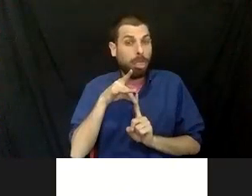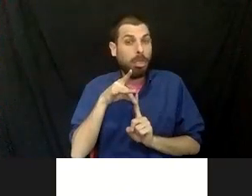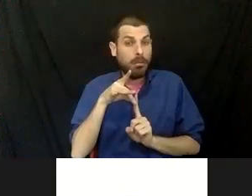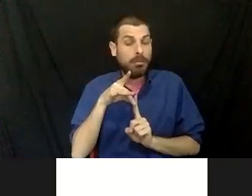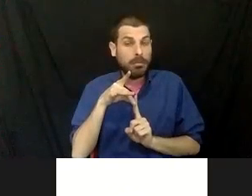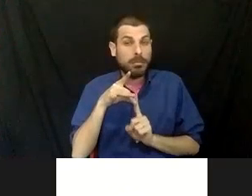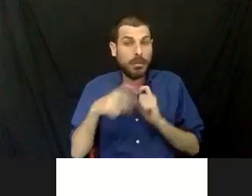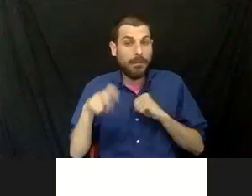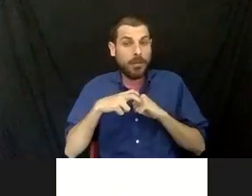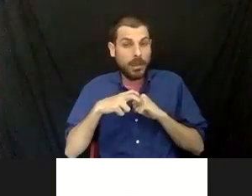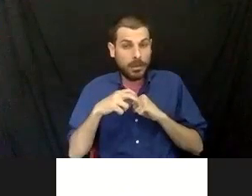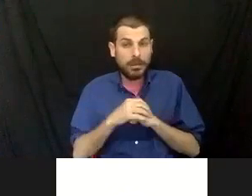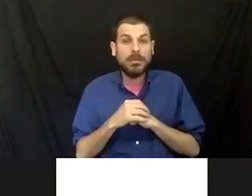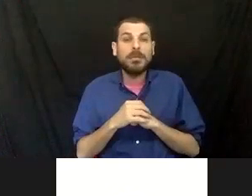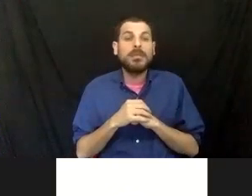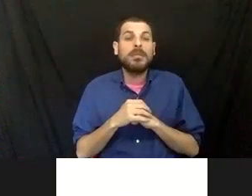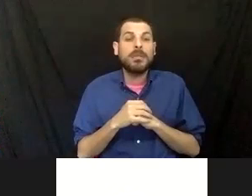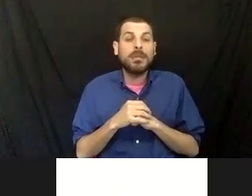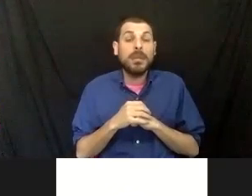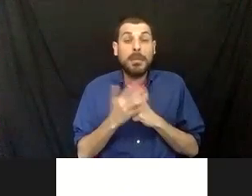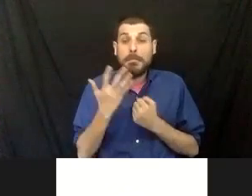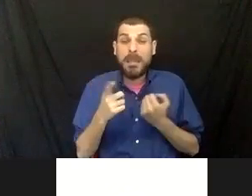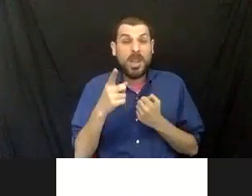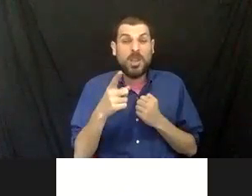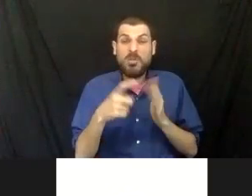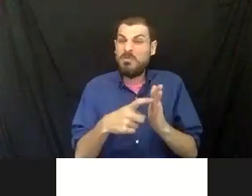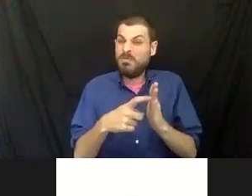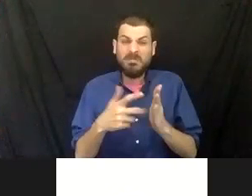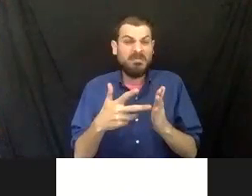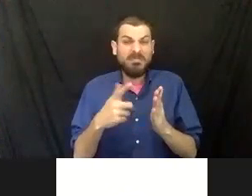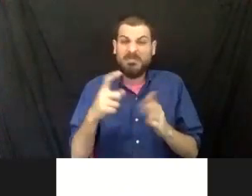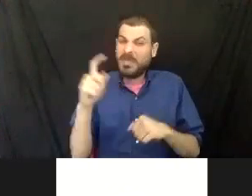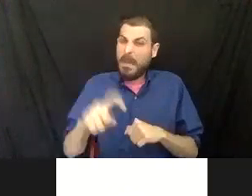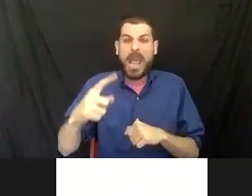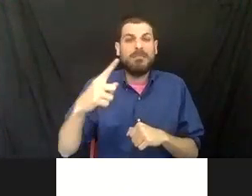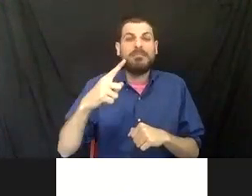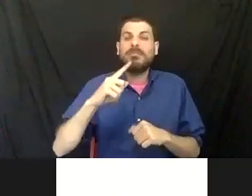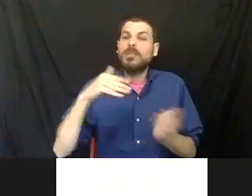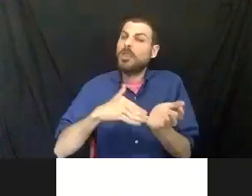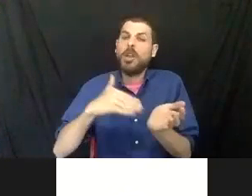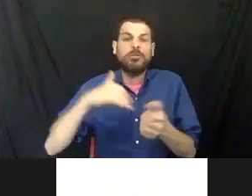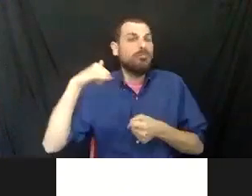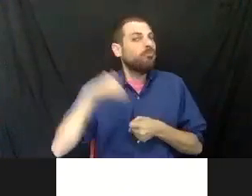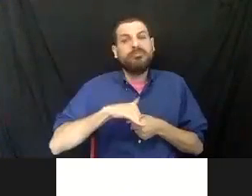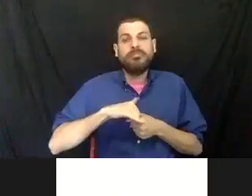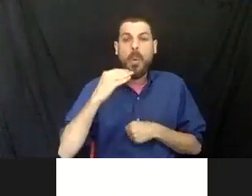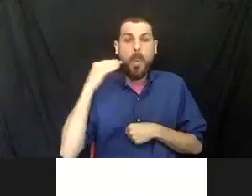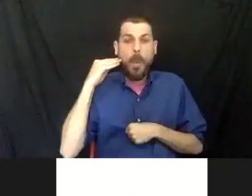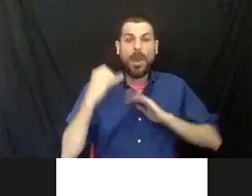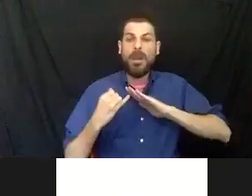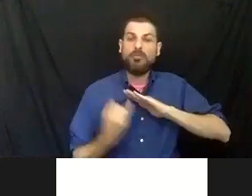to mandatory quarantine by your doctor or by a public health authority.